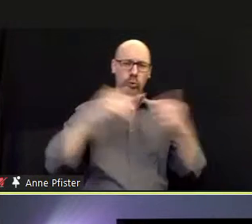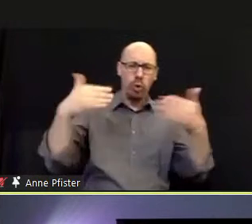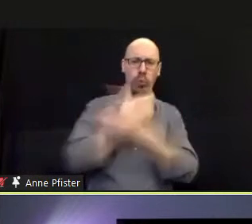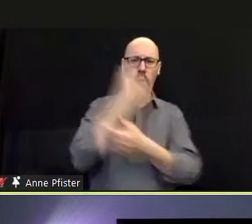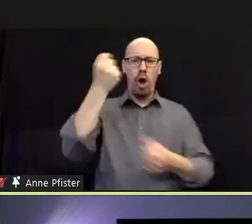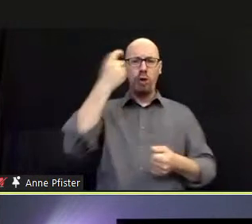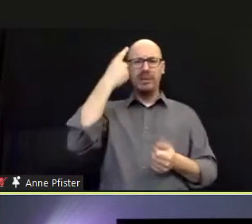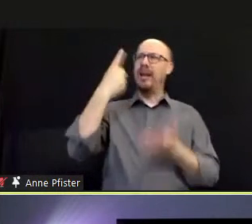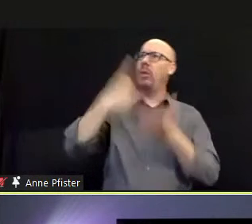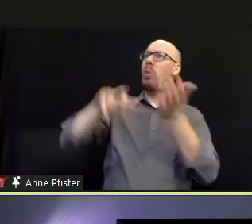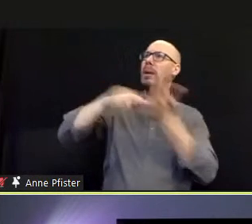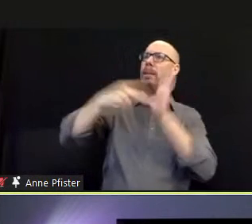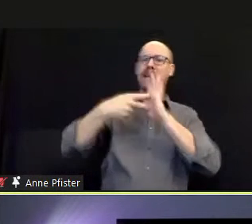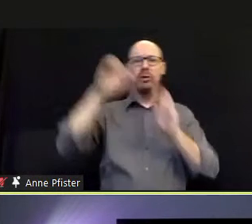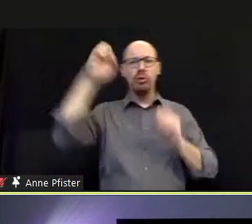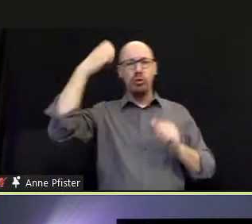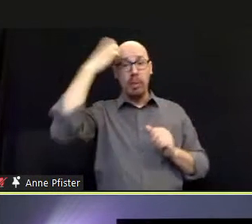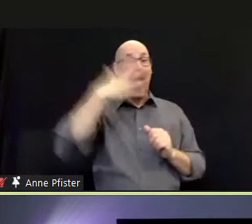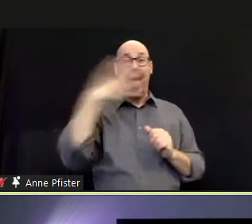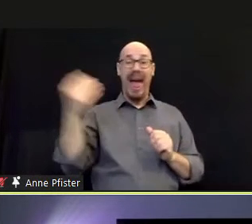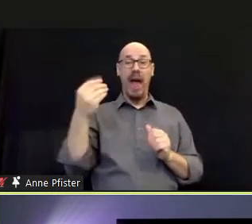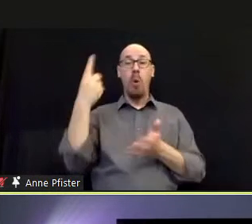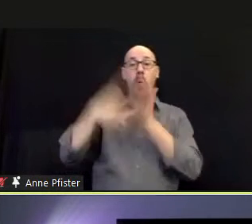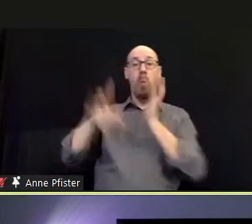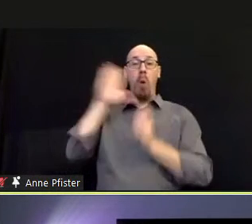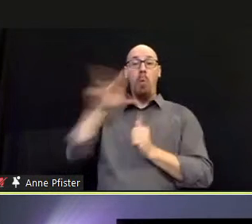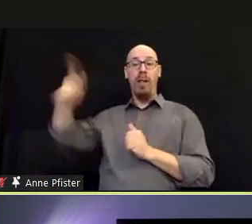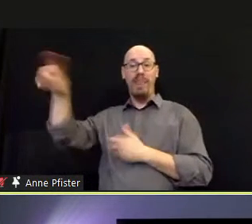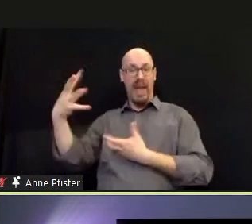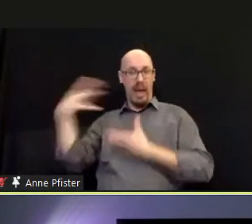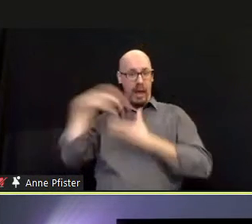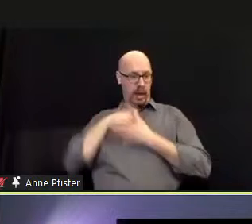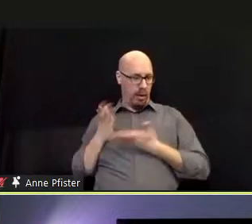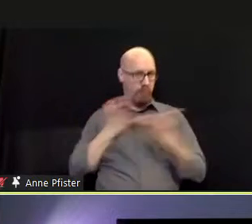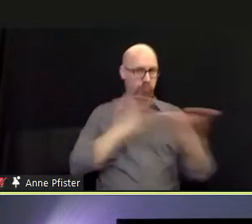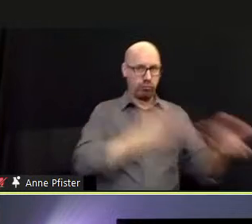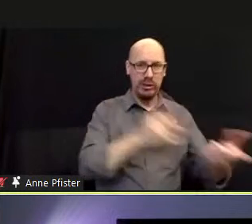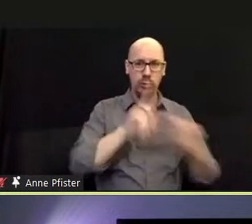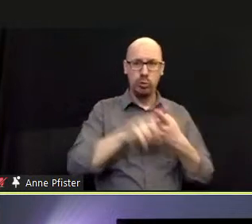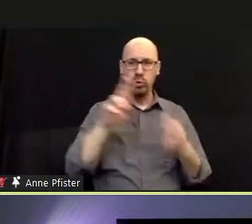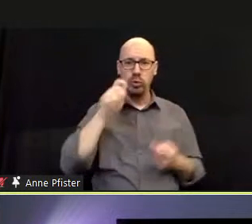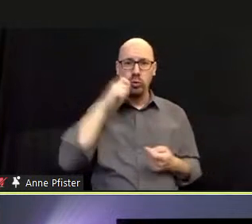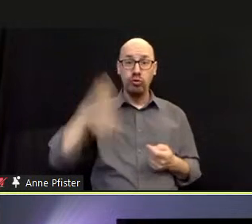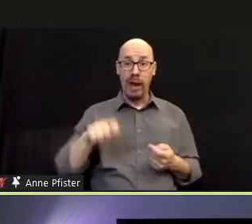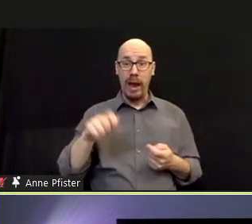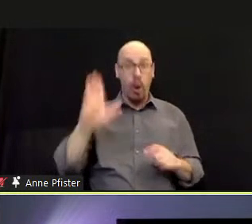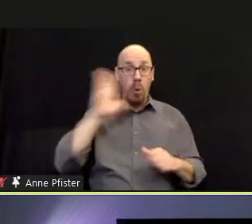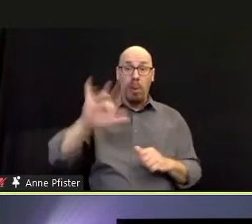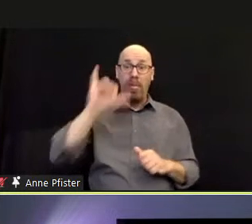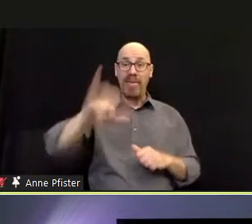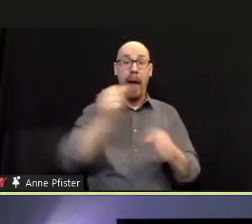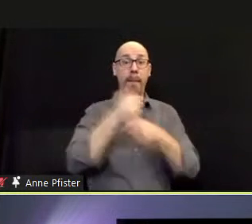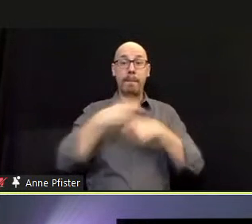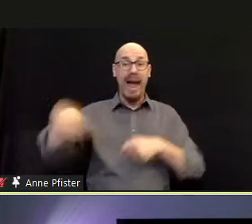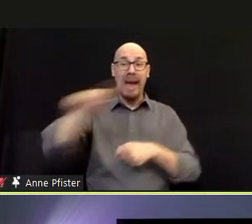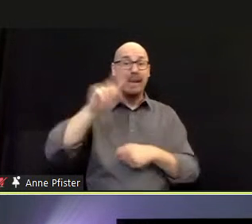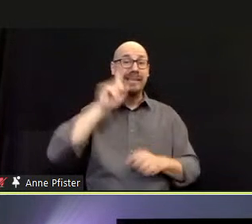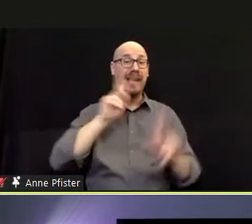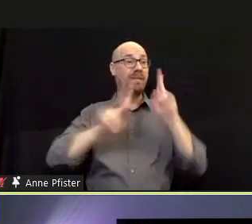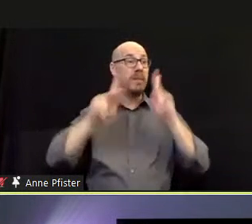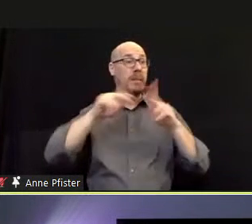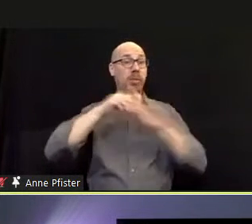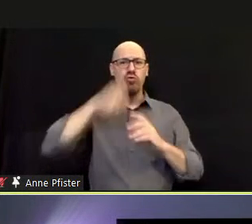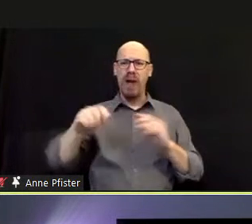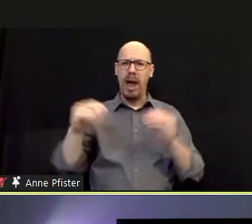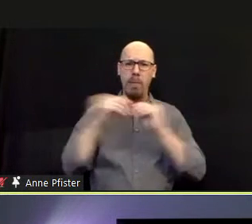And what will they bring back to Ukraine? I mean, will this supercharge the trajectory towards deaf inclusion in the making of the